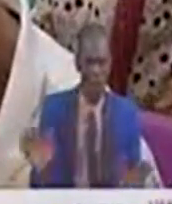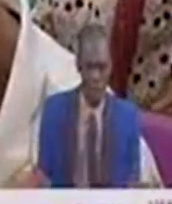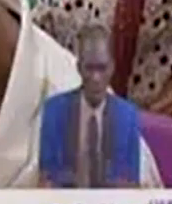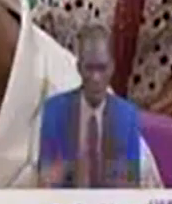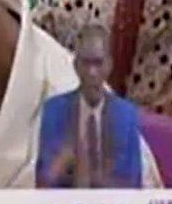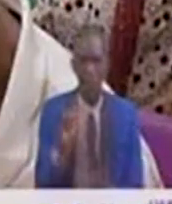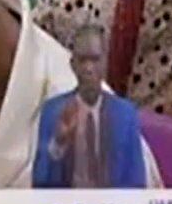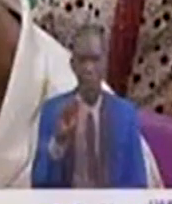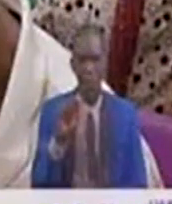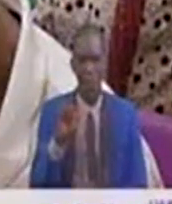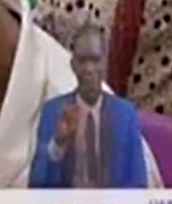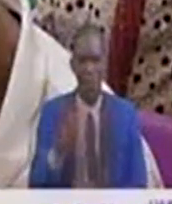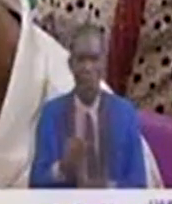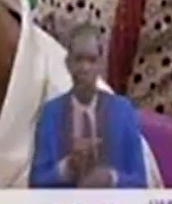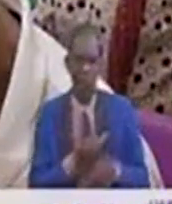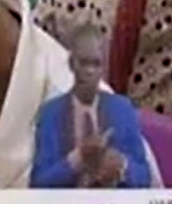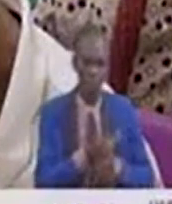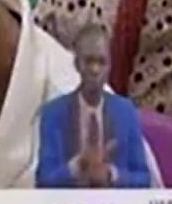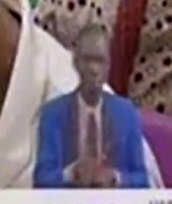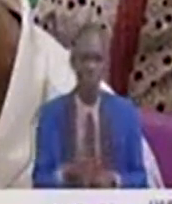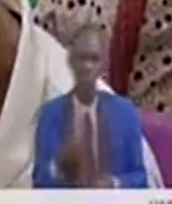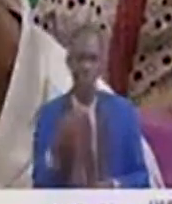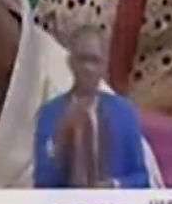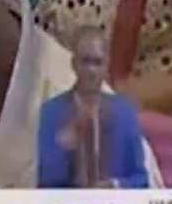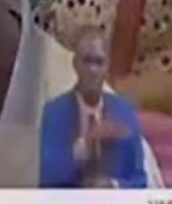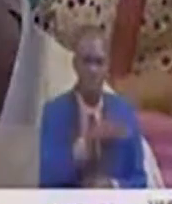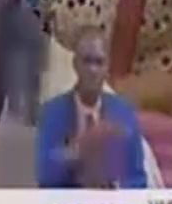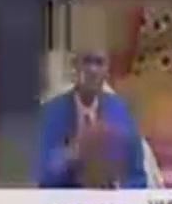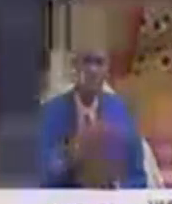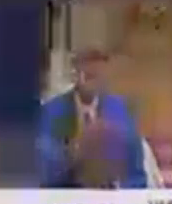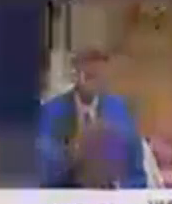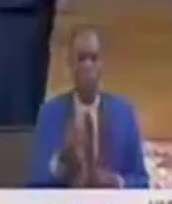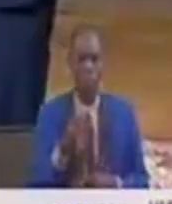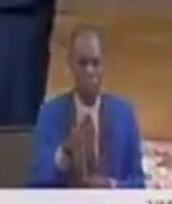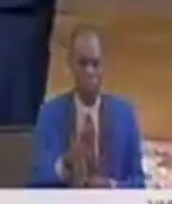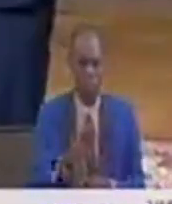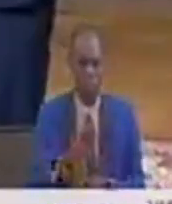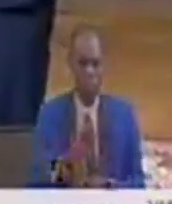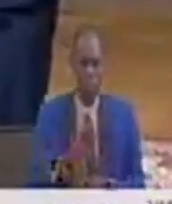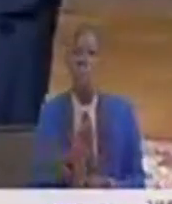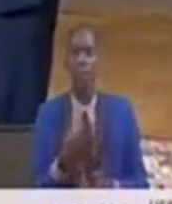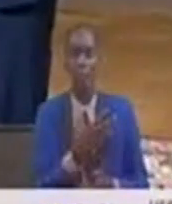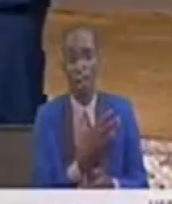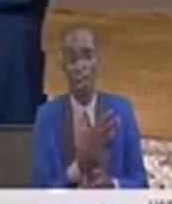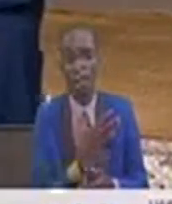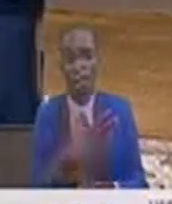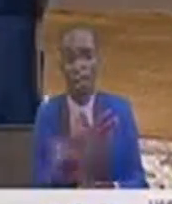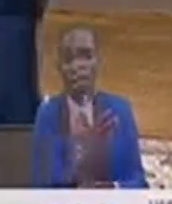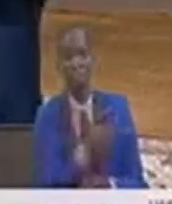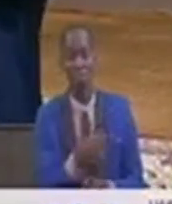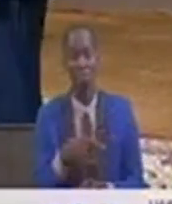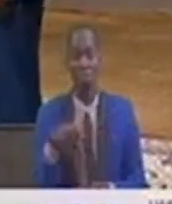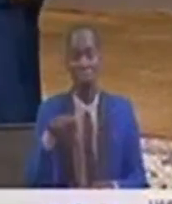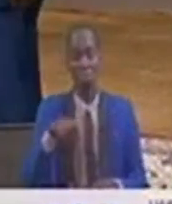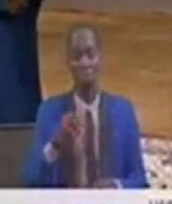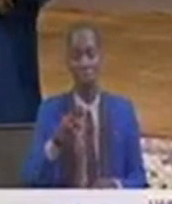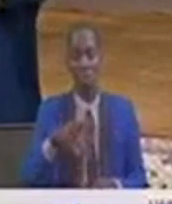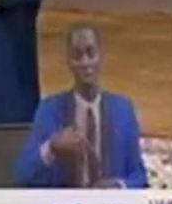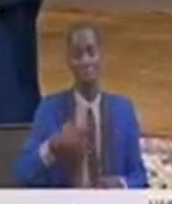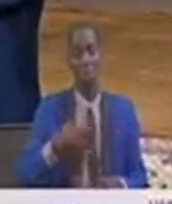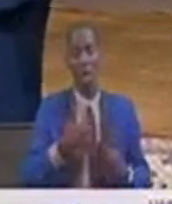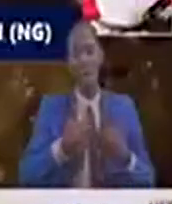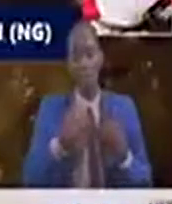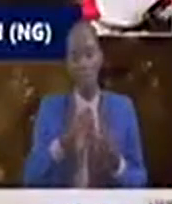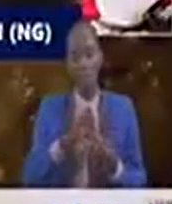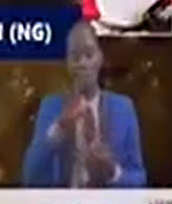telling the lie, deceiving him. And then they say they have gifts of the Spirit and the word of knowledge. Go and test